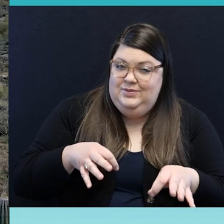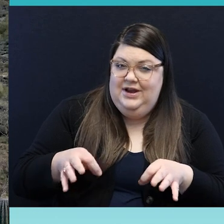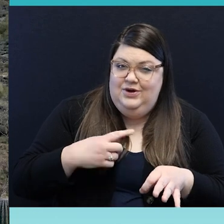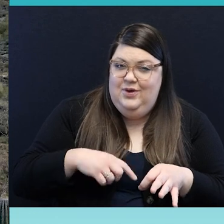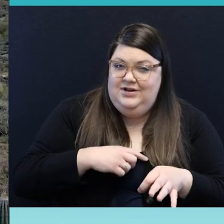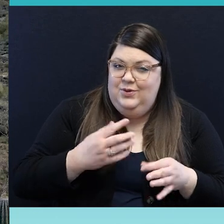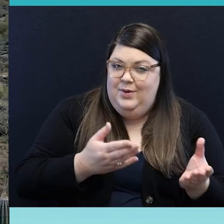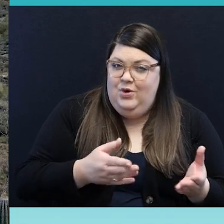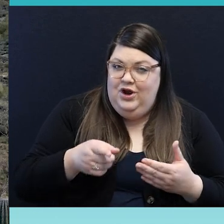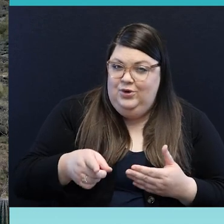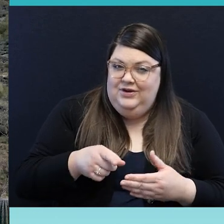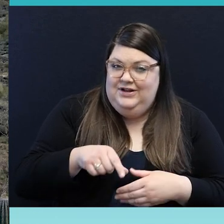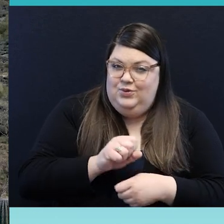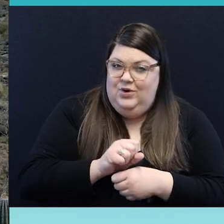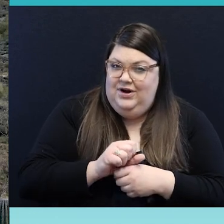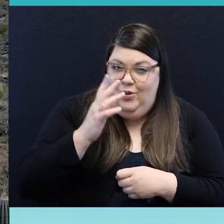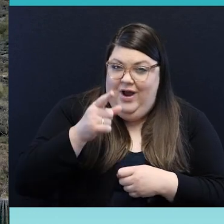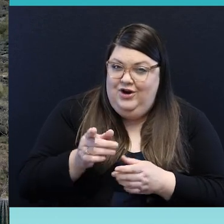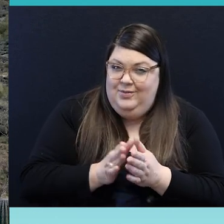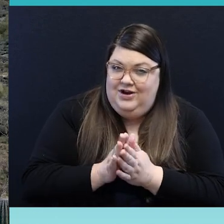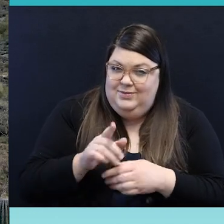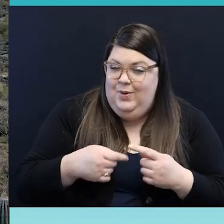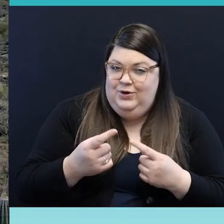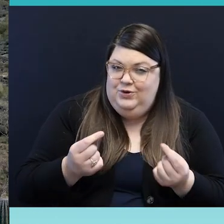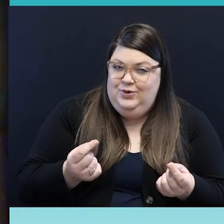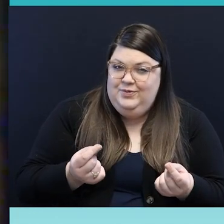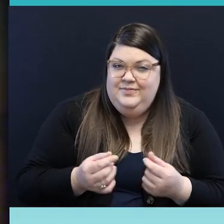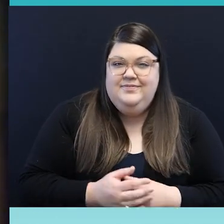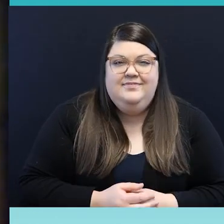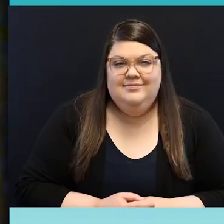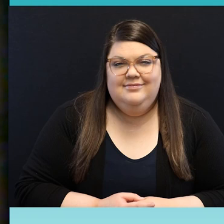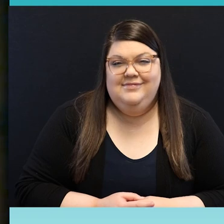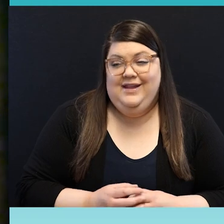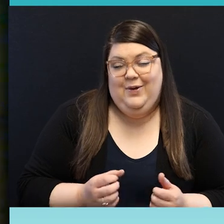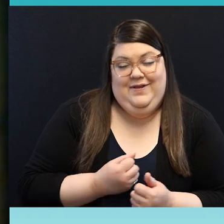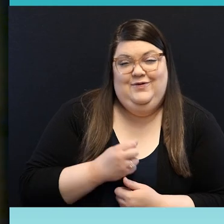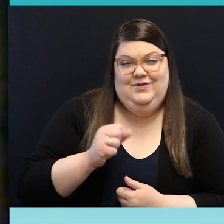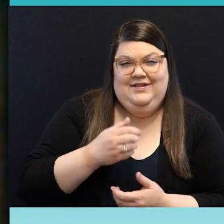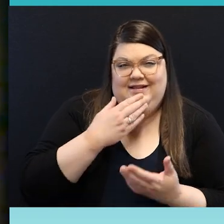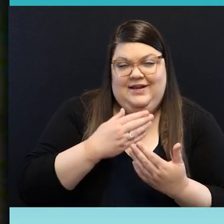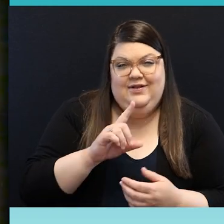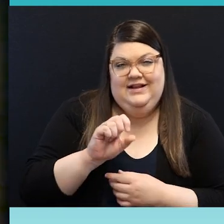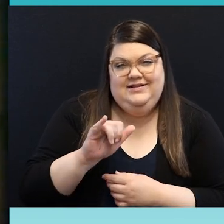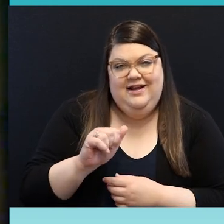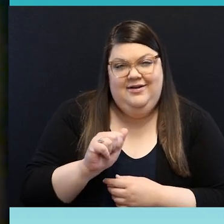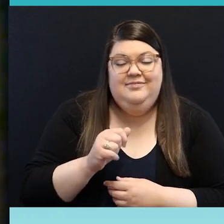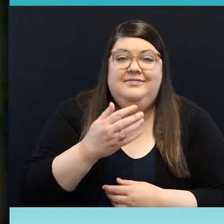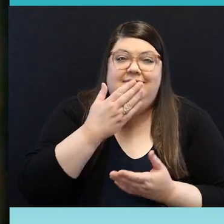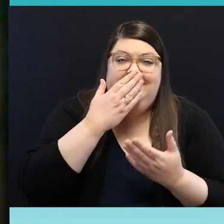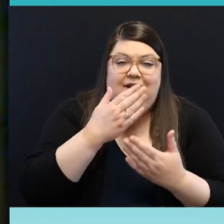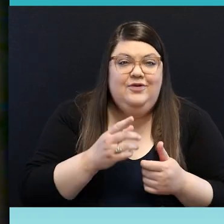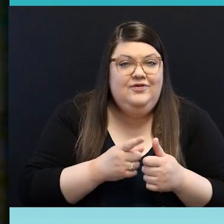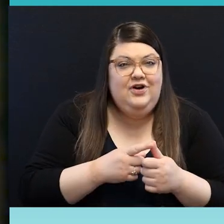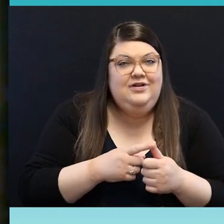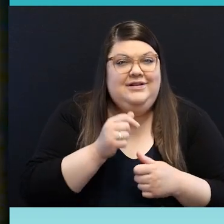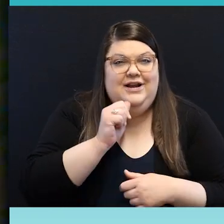us what brought you to this work and why you are passionate about what you do? I would love to. Thank you, Lisa. First, I want to thank you and the